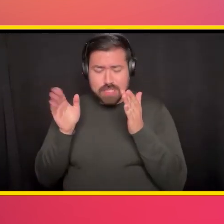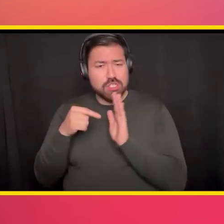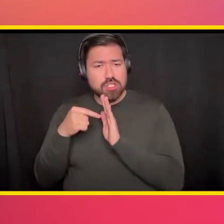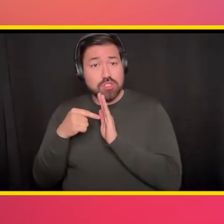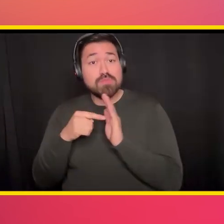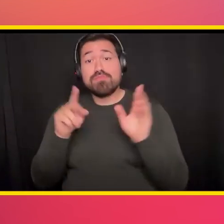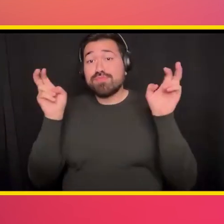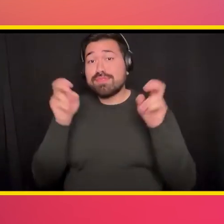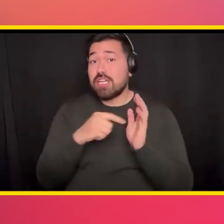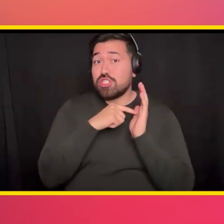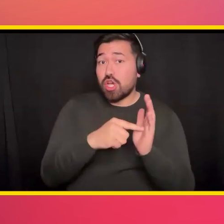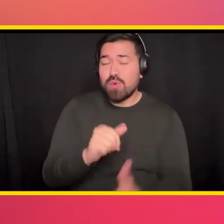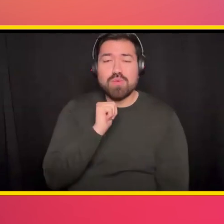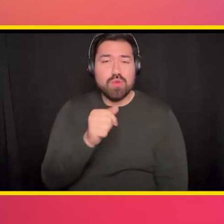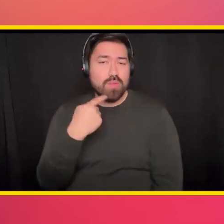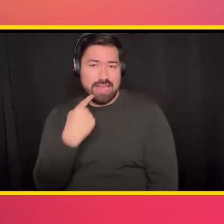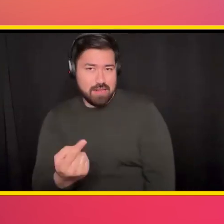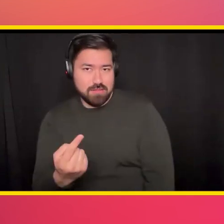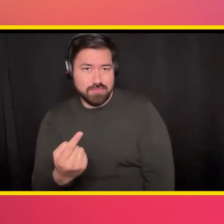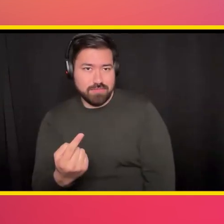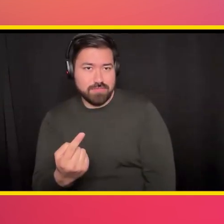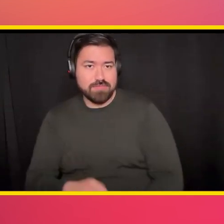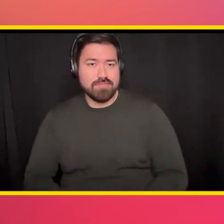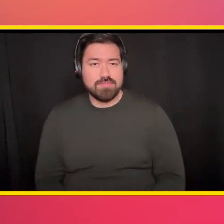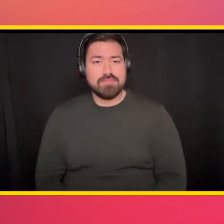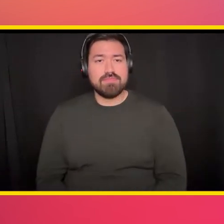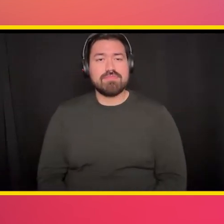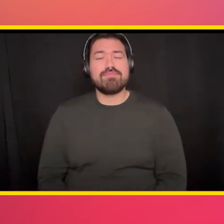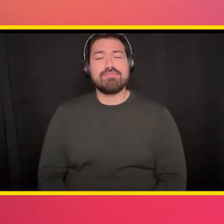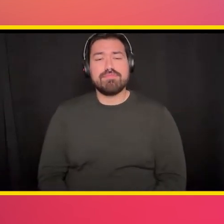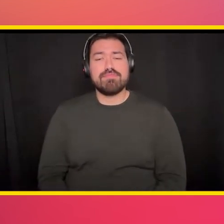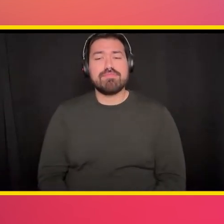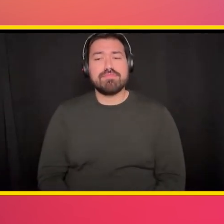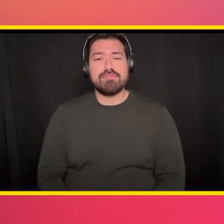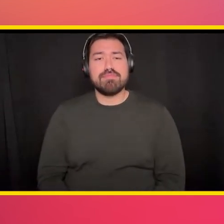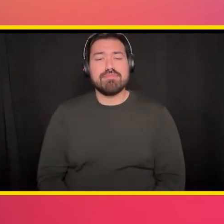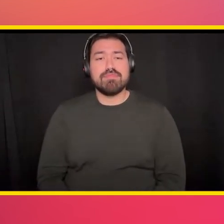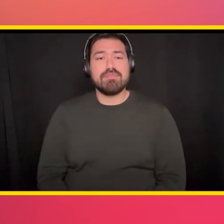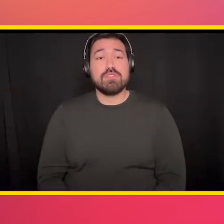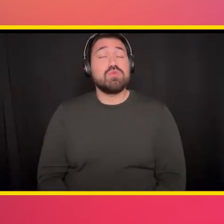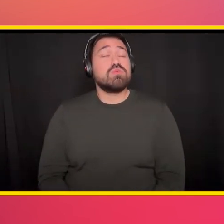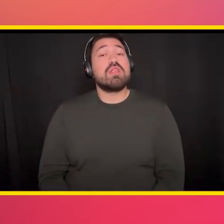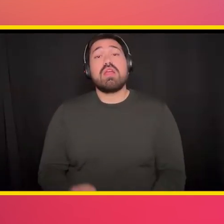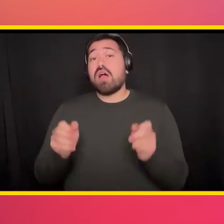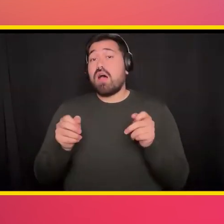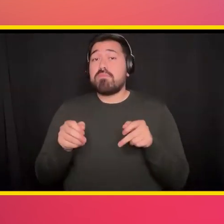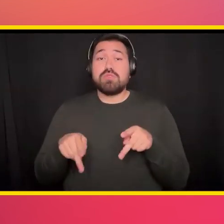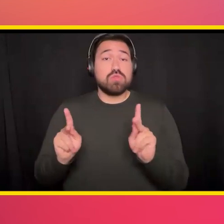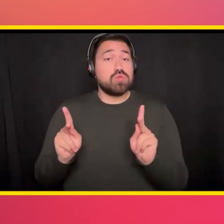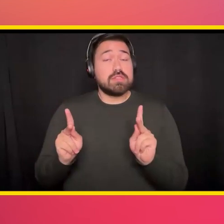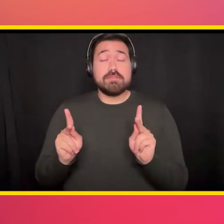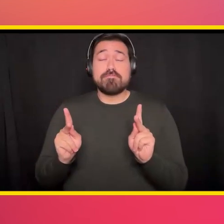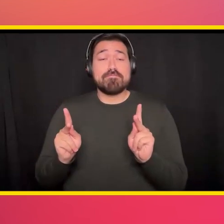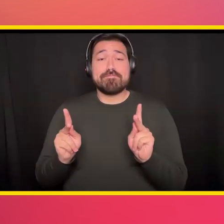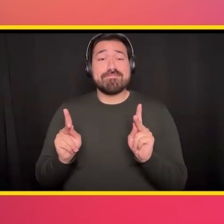right? The the opportunity is not going to